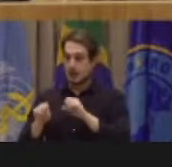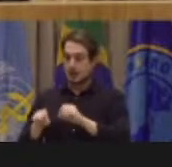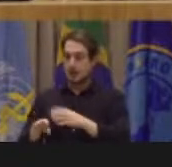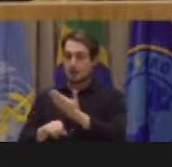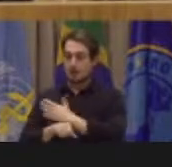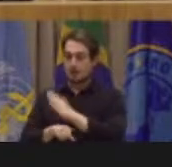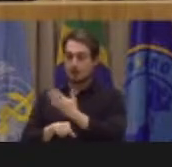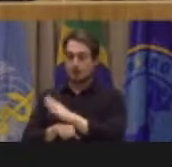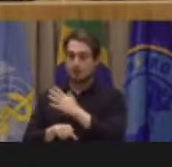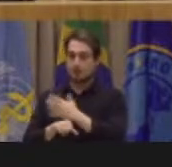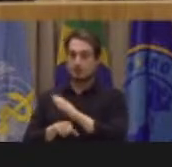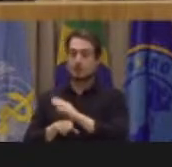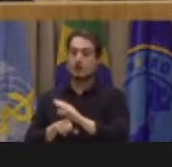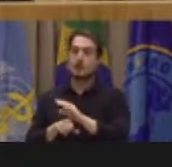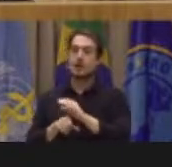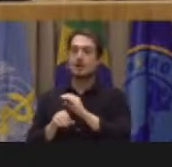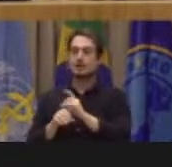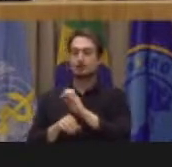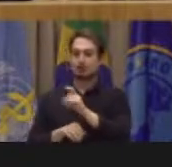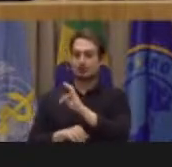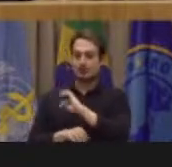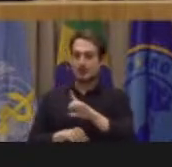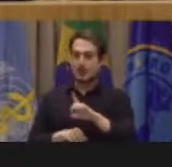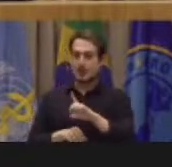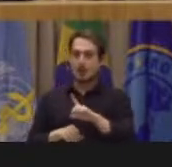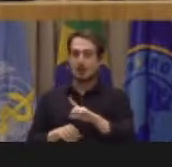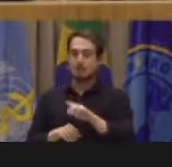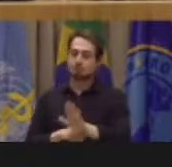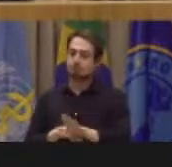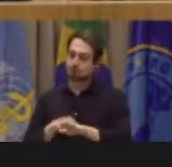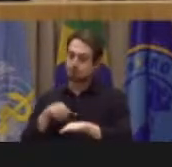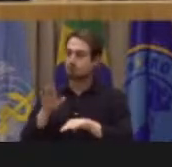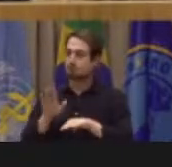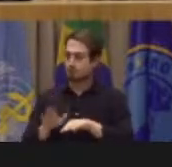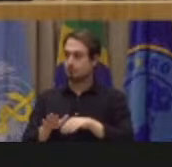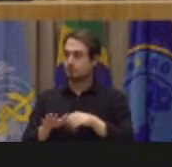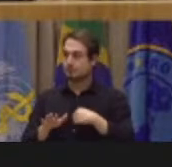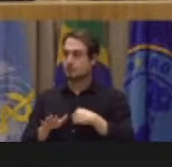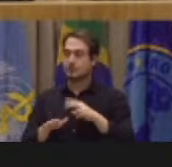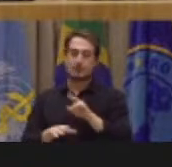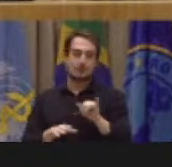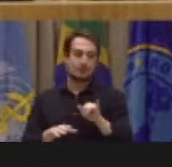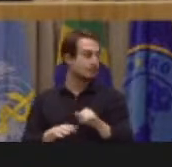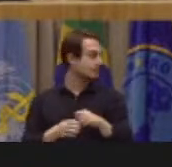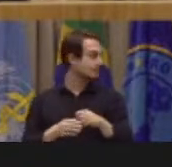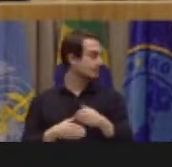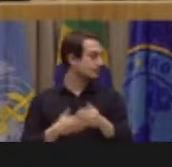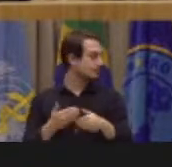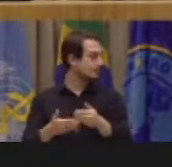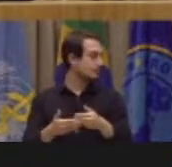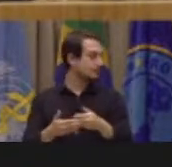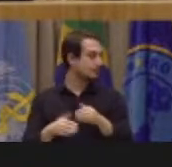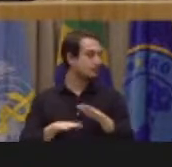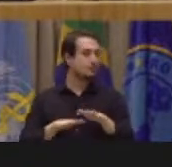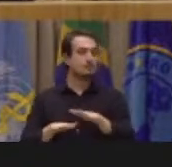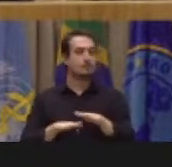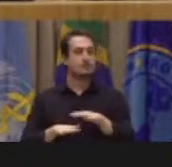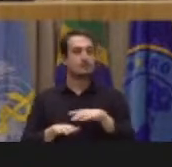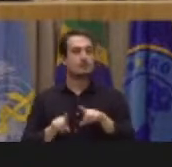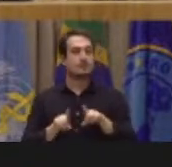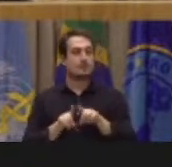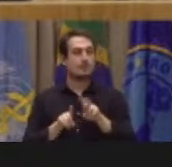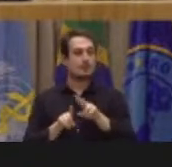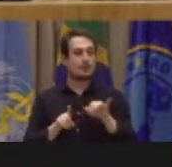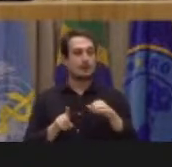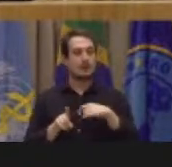hand, but now we have to teach them to do it electronically. This movement, we're going to work